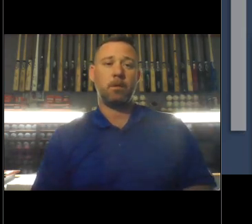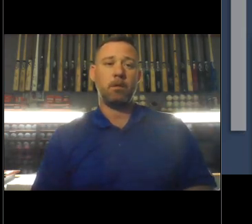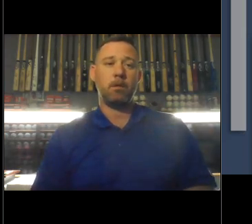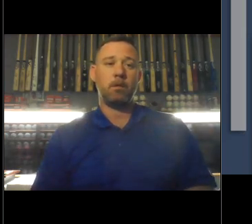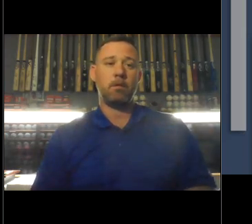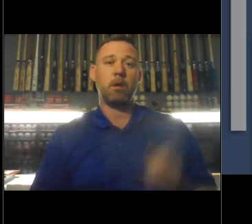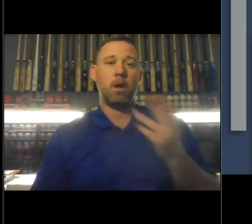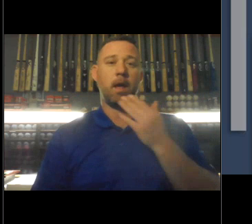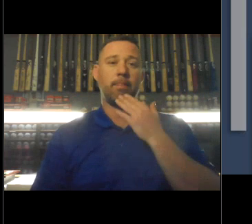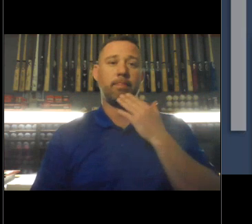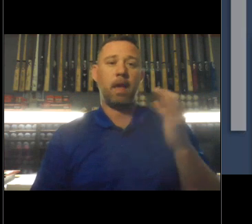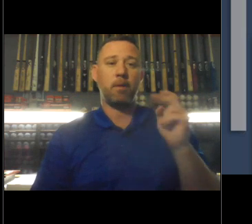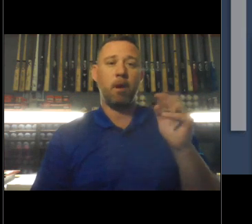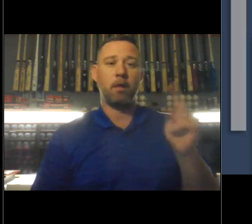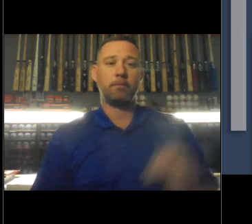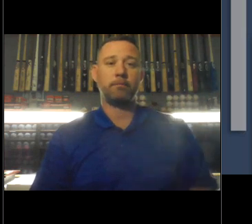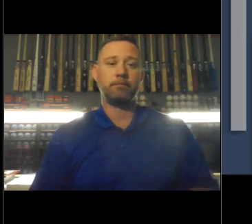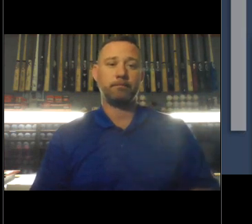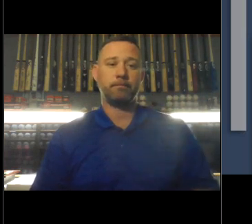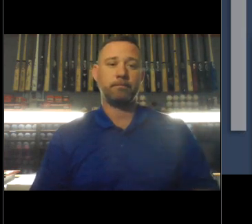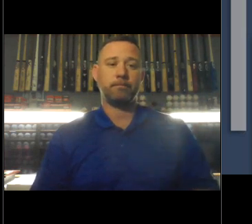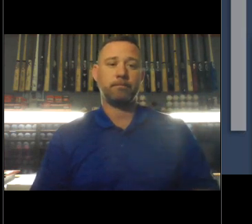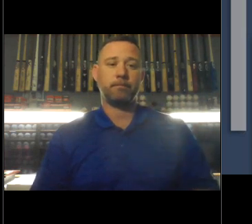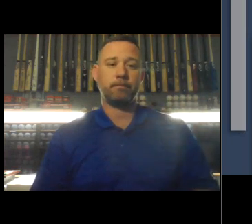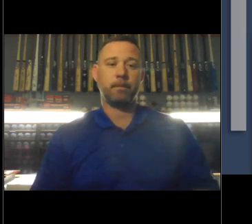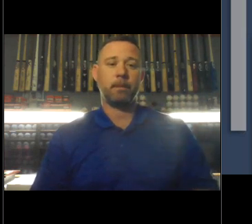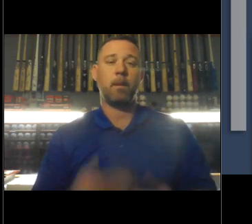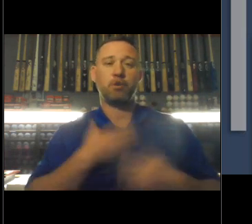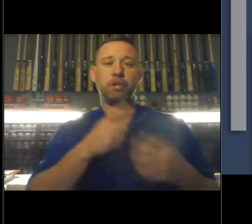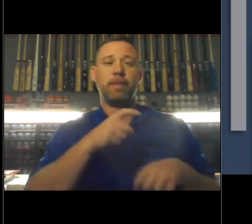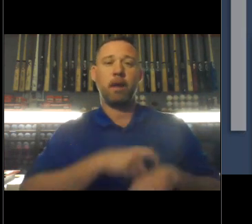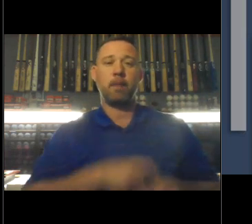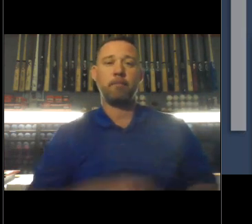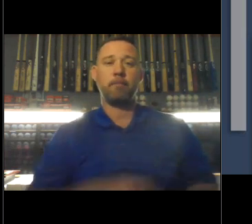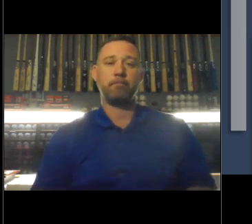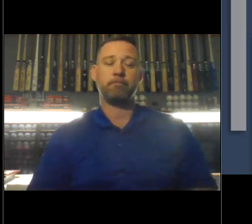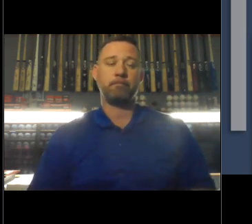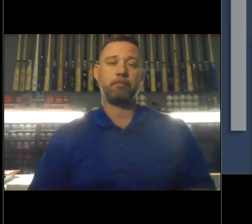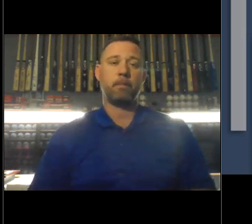Okay, thank you so much, Marlon. Okay, thank you. Appreciate the time.